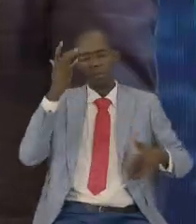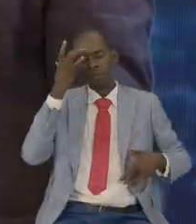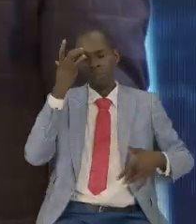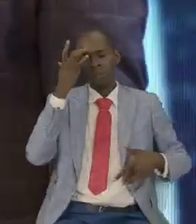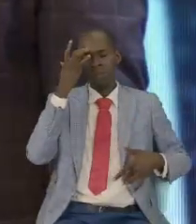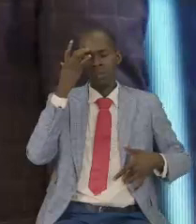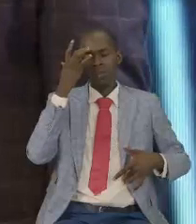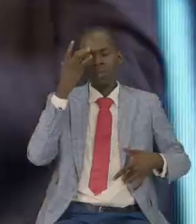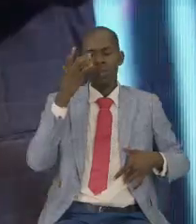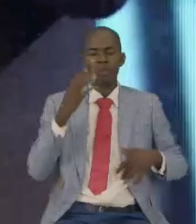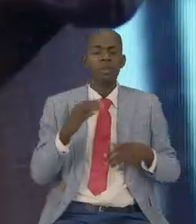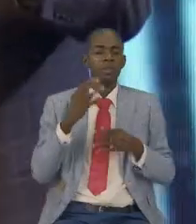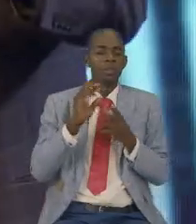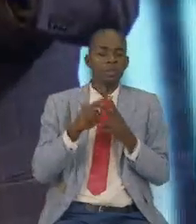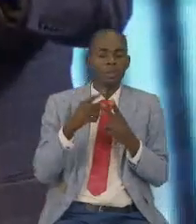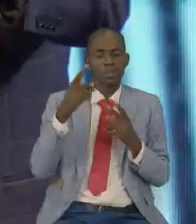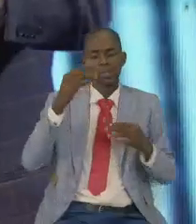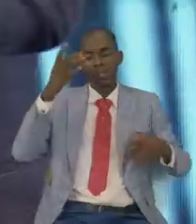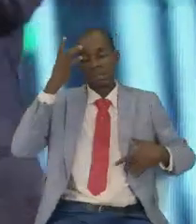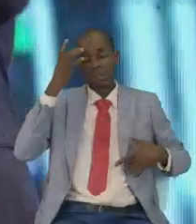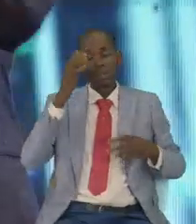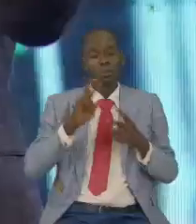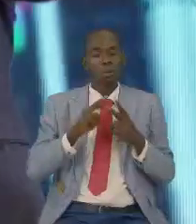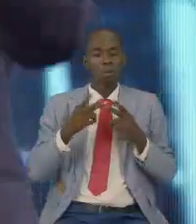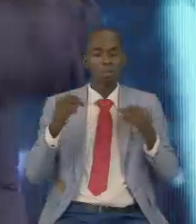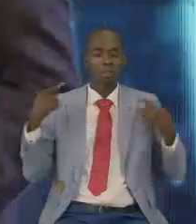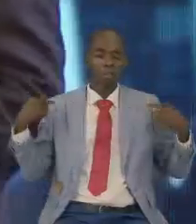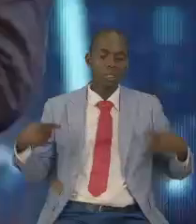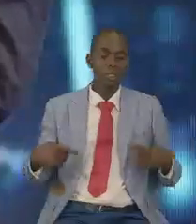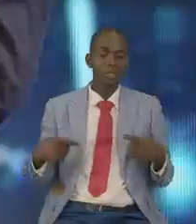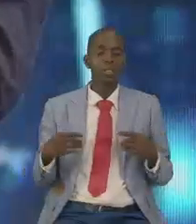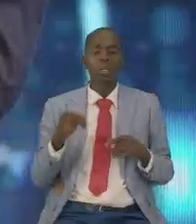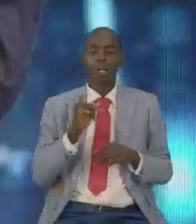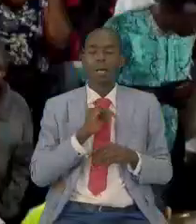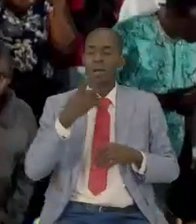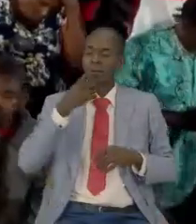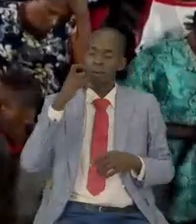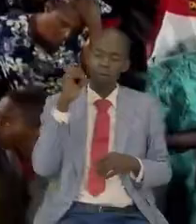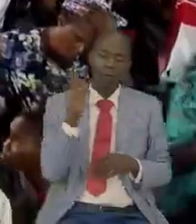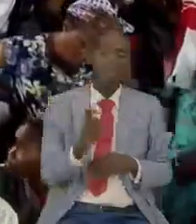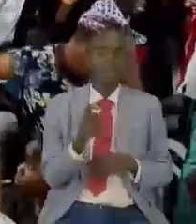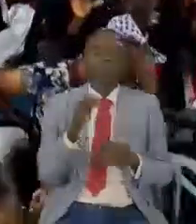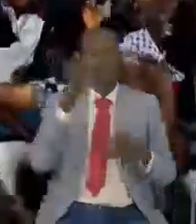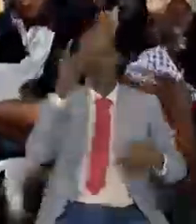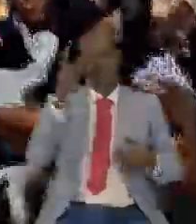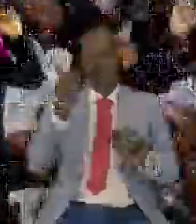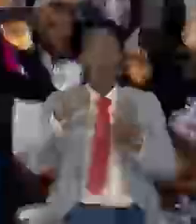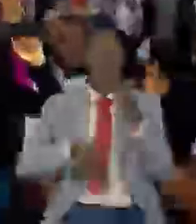the pain, I command you, come out in Jesus' name.